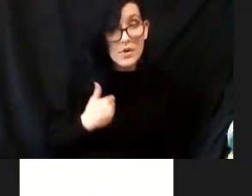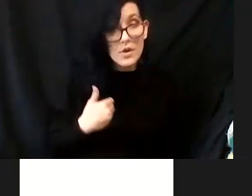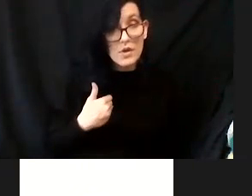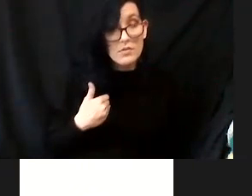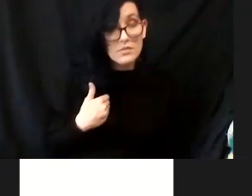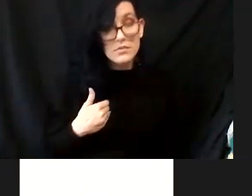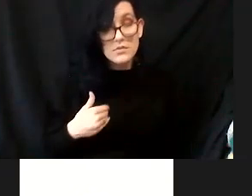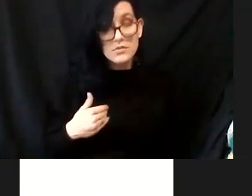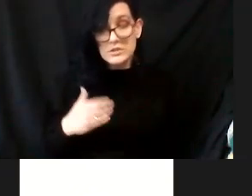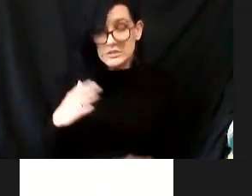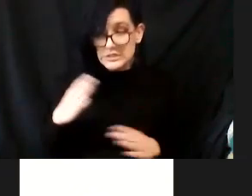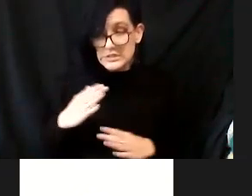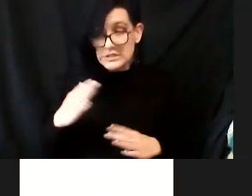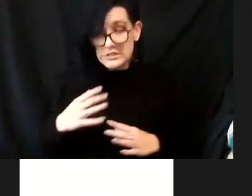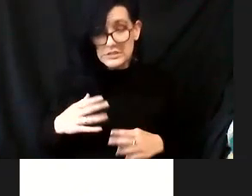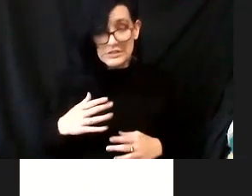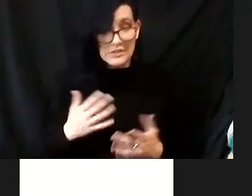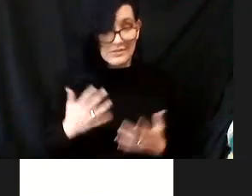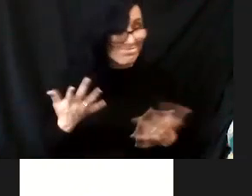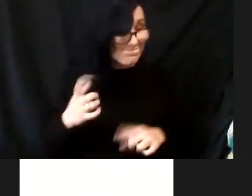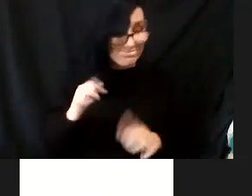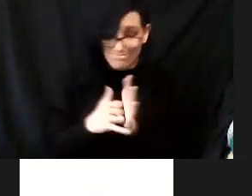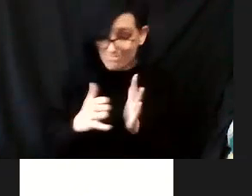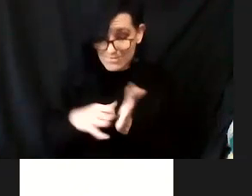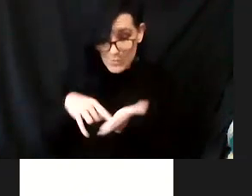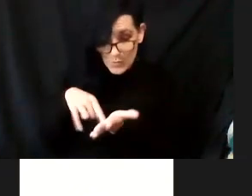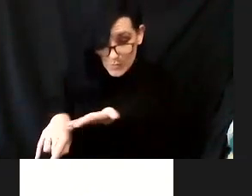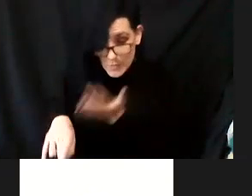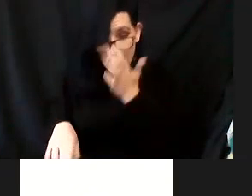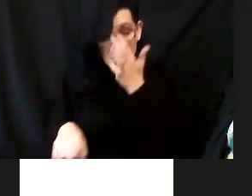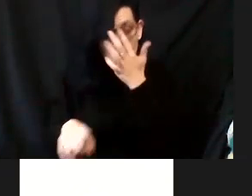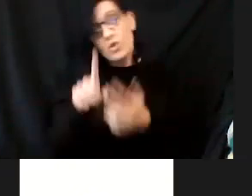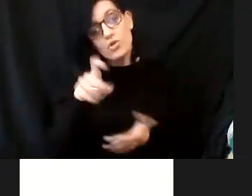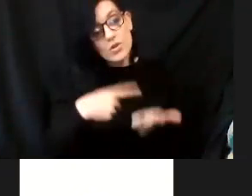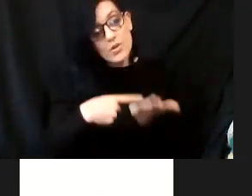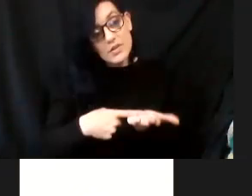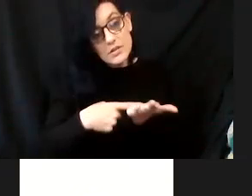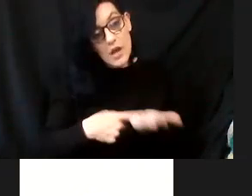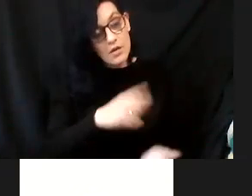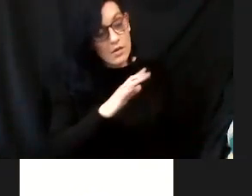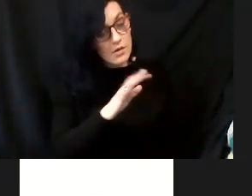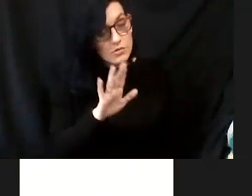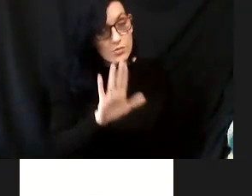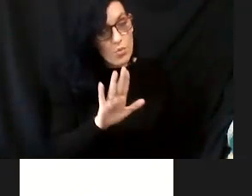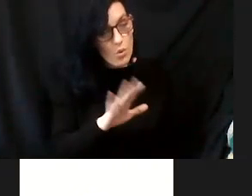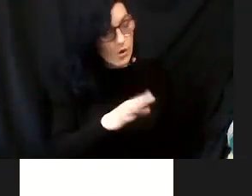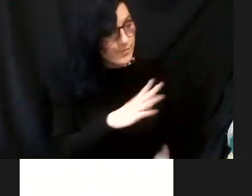your servicer about going into a payment plan that would be based on your income.